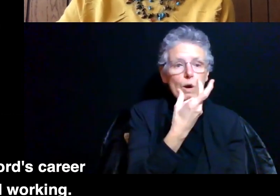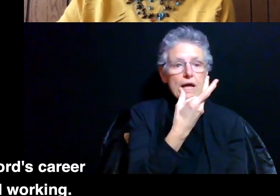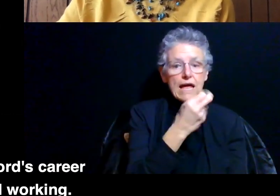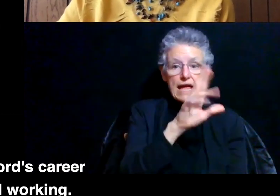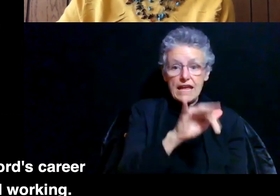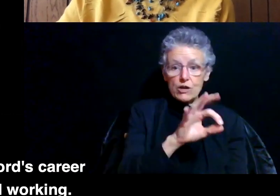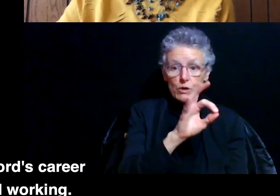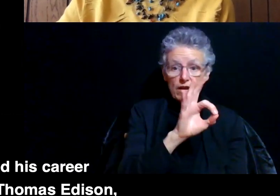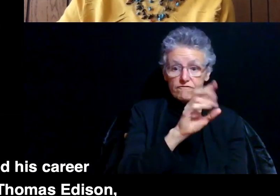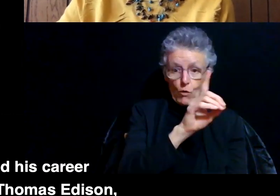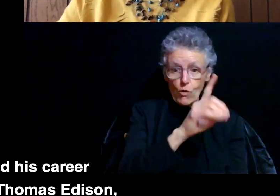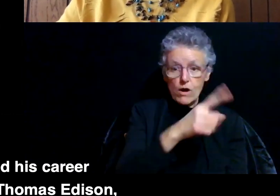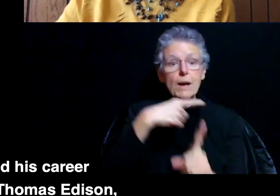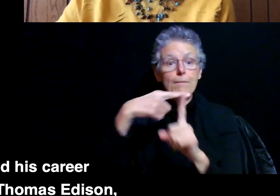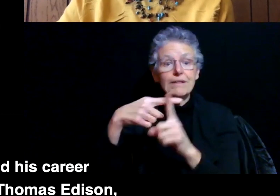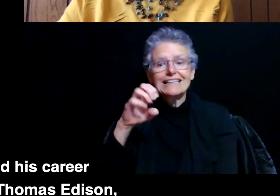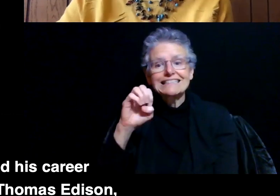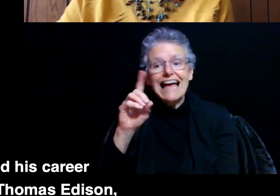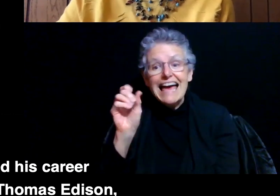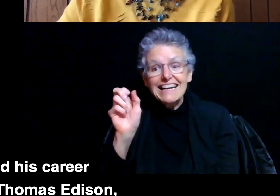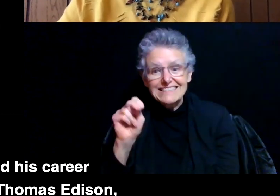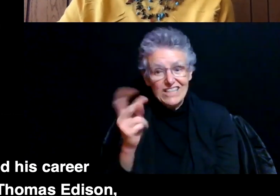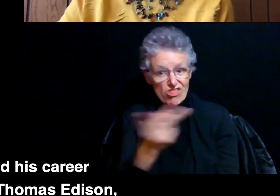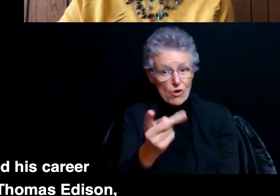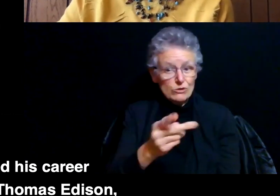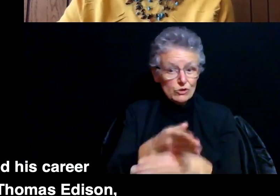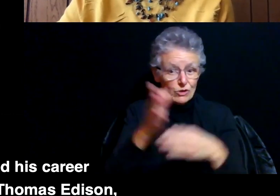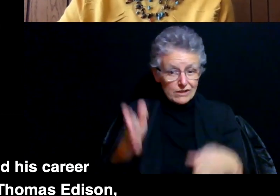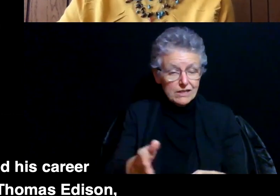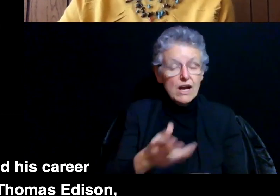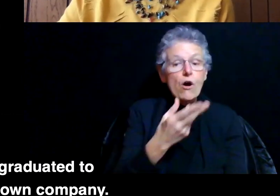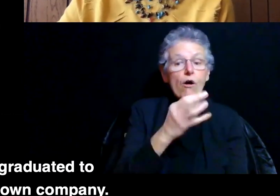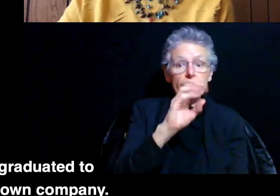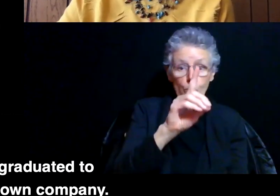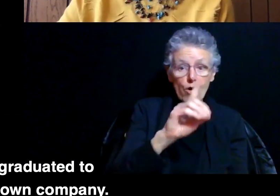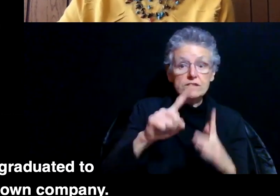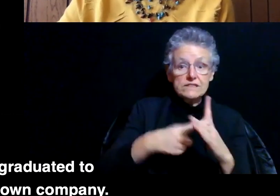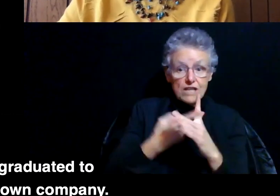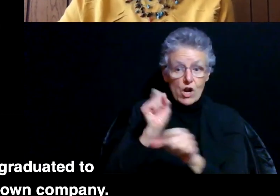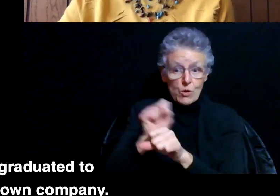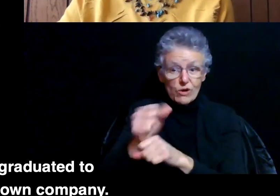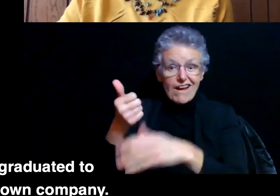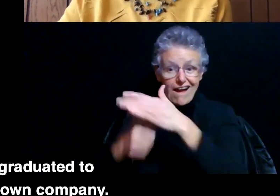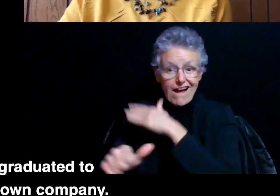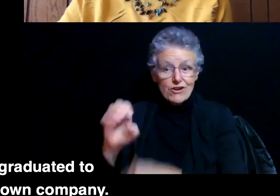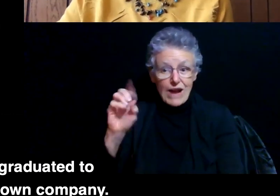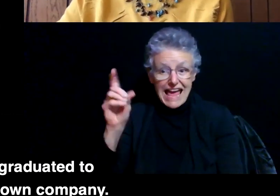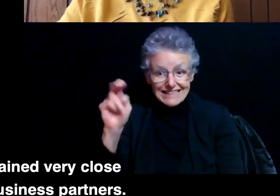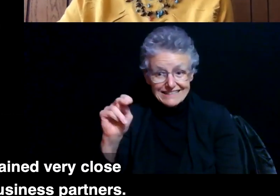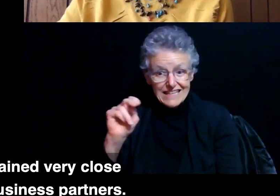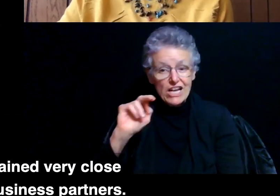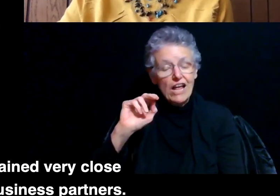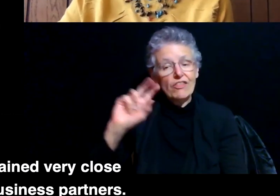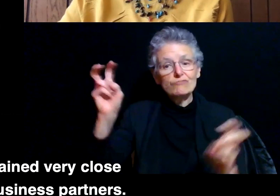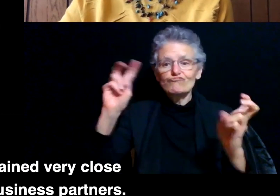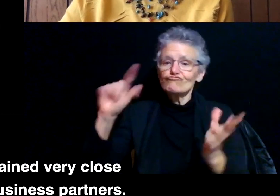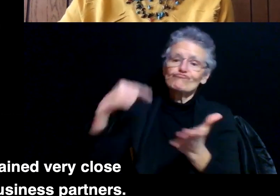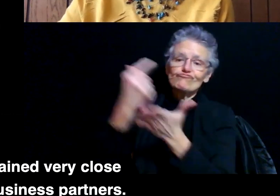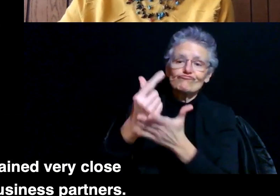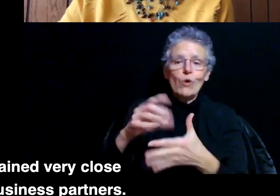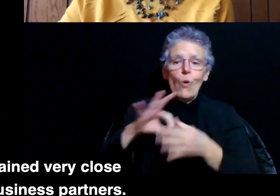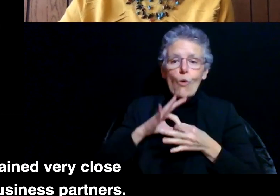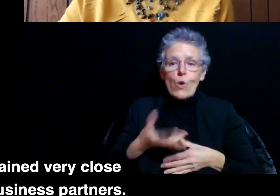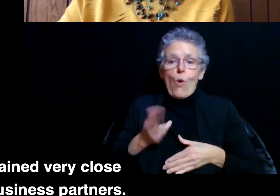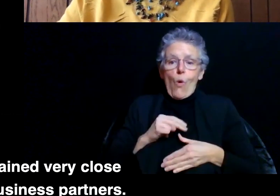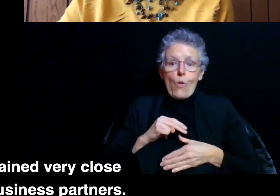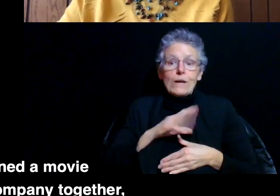started his career working for Thomas Edison, and then graduated to owning his own company. But they remained very close friends